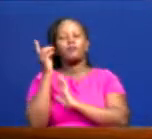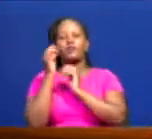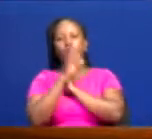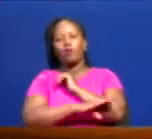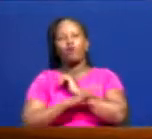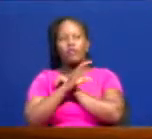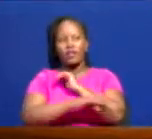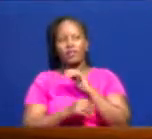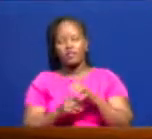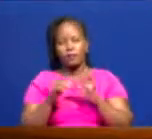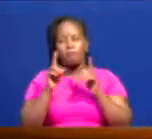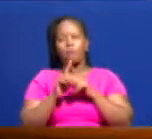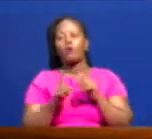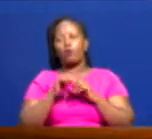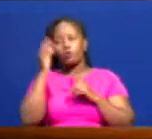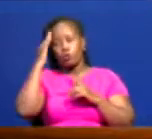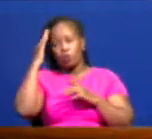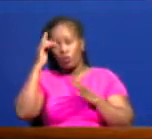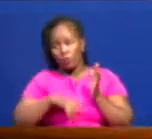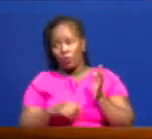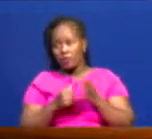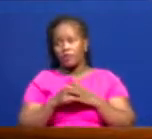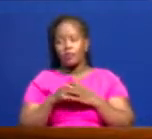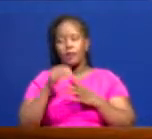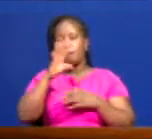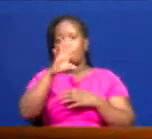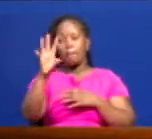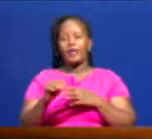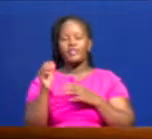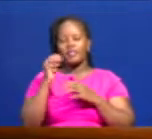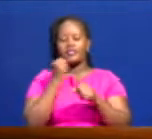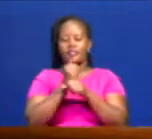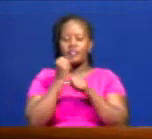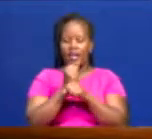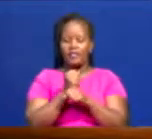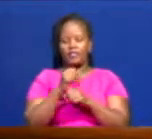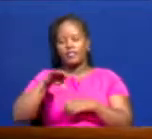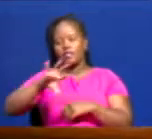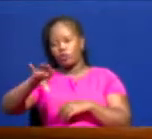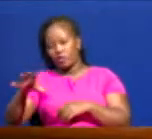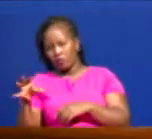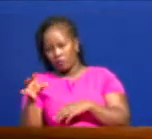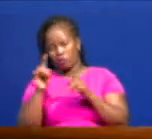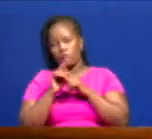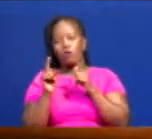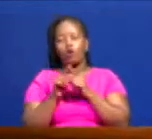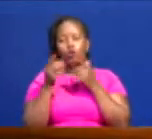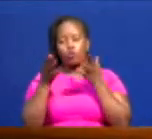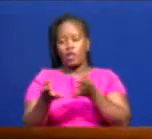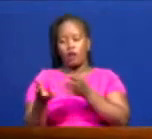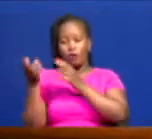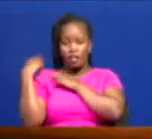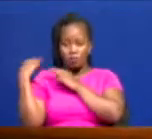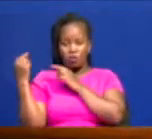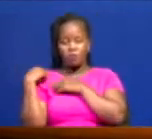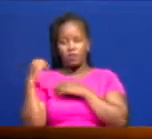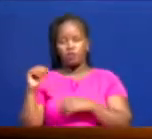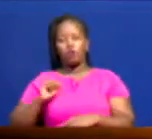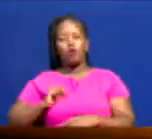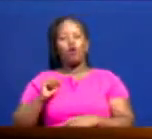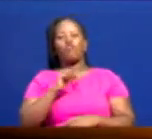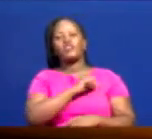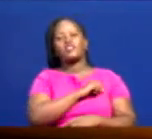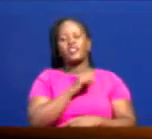and take into mind that the budget is executed in counties, and it falls upon the Senate under